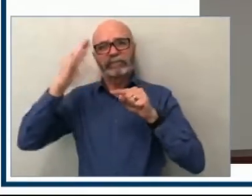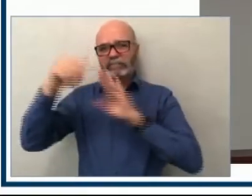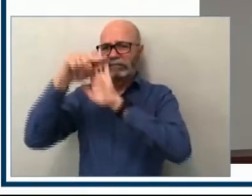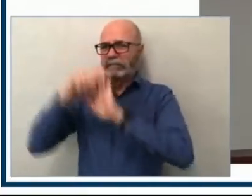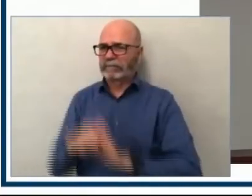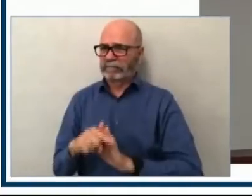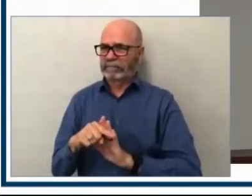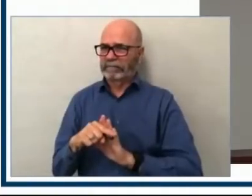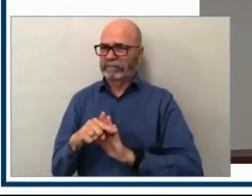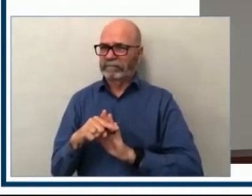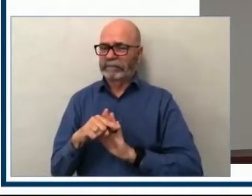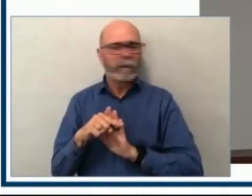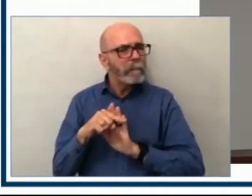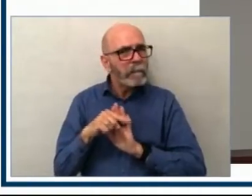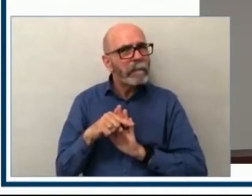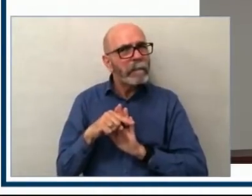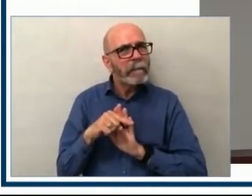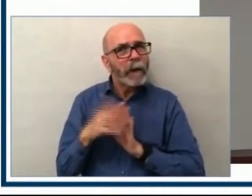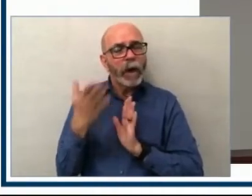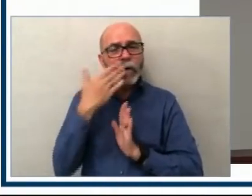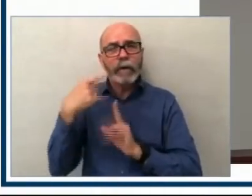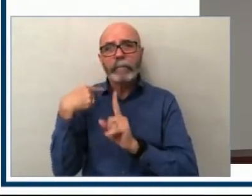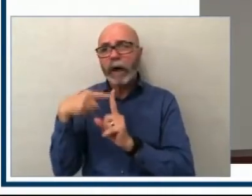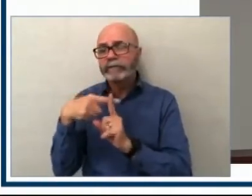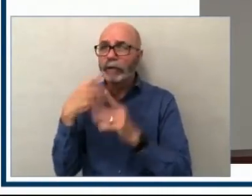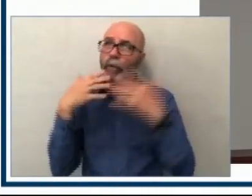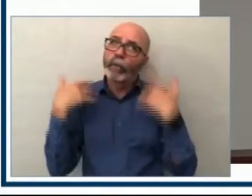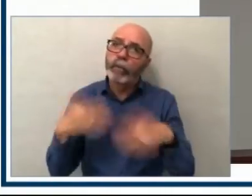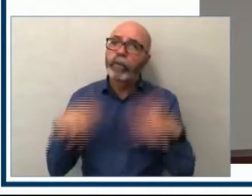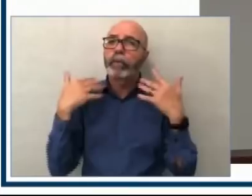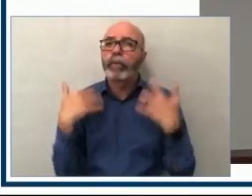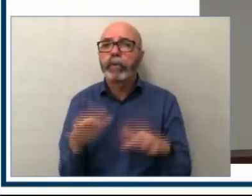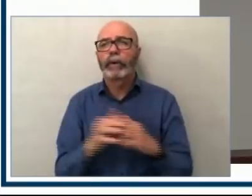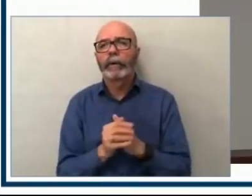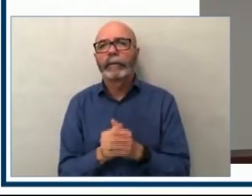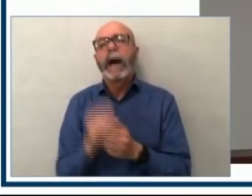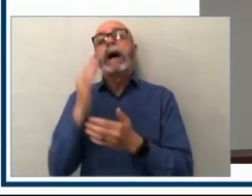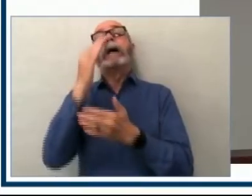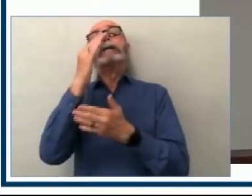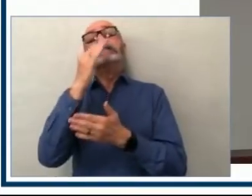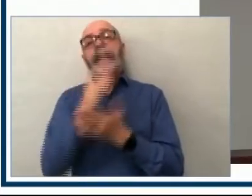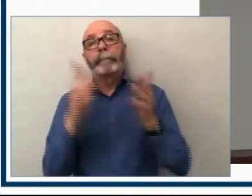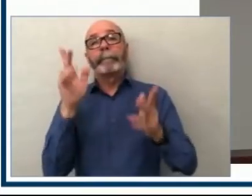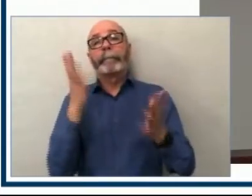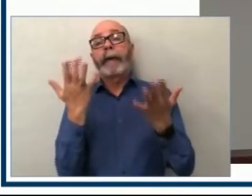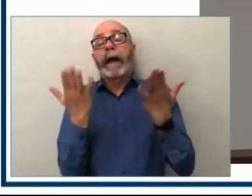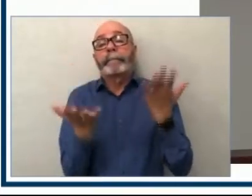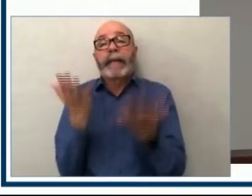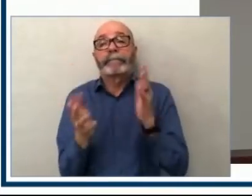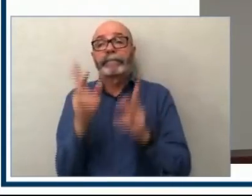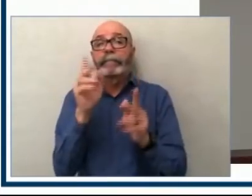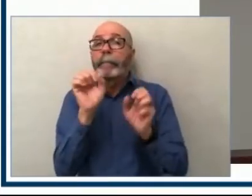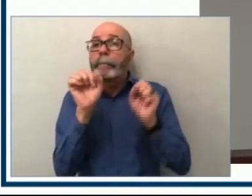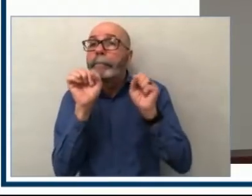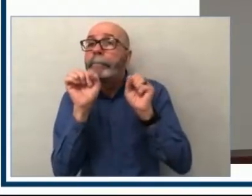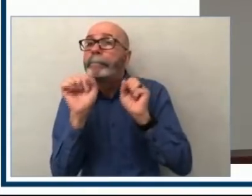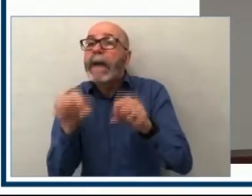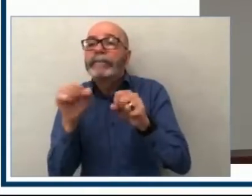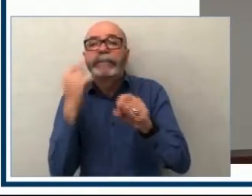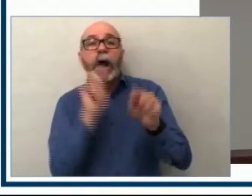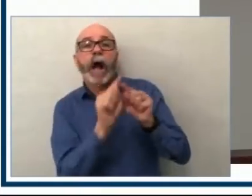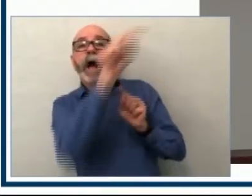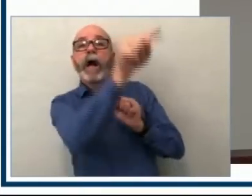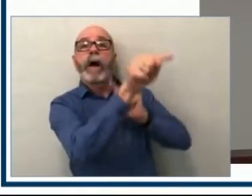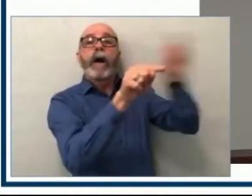still waiting for a small number of results from possible or people who could possibly be the original source, this